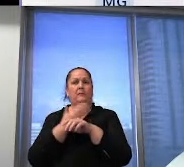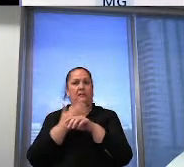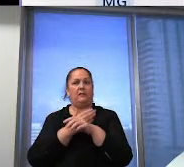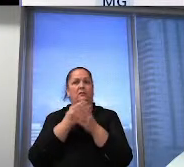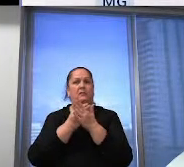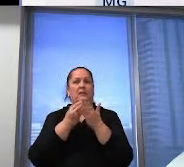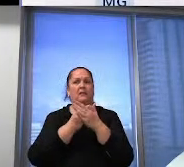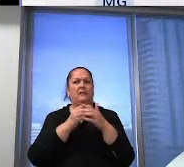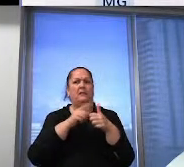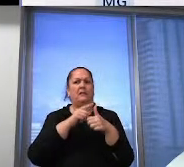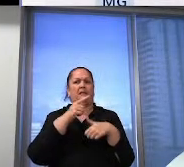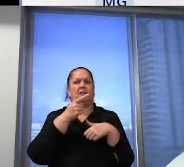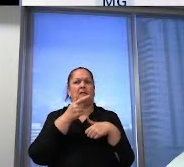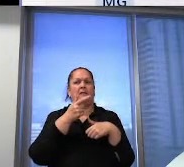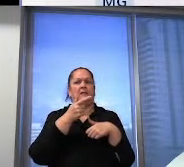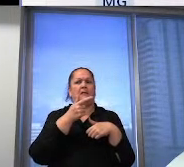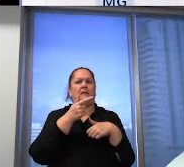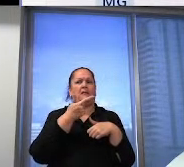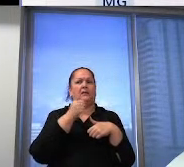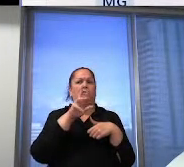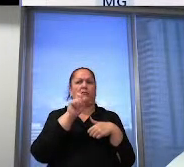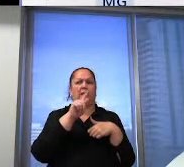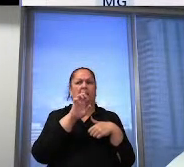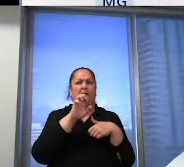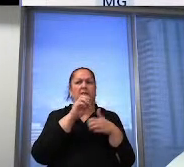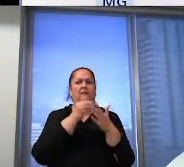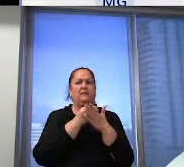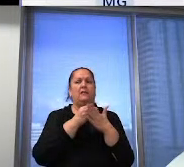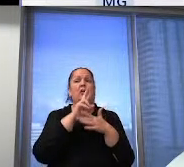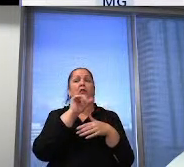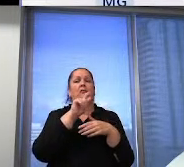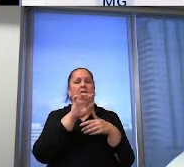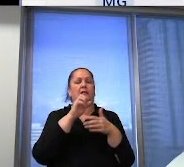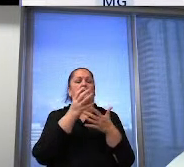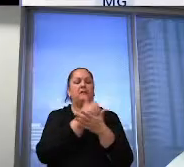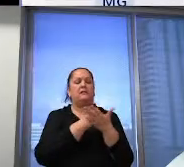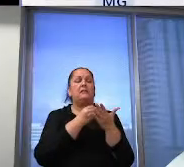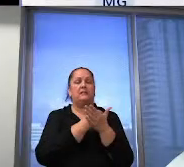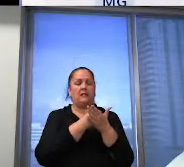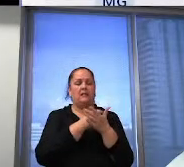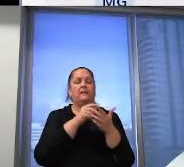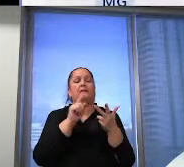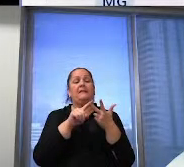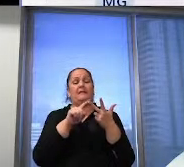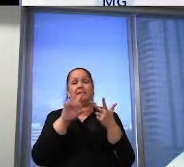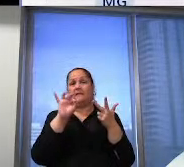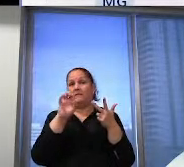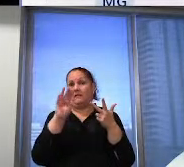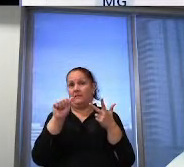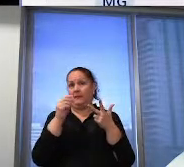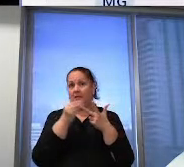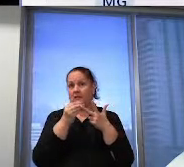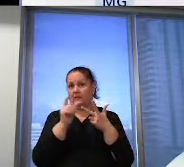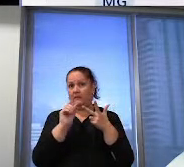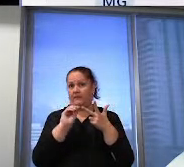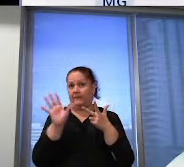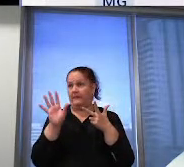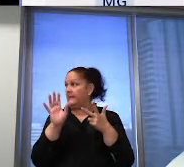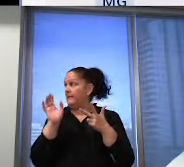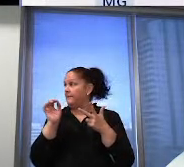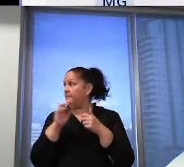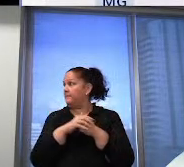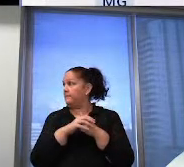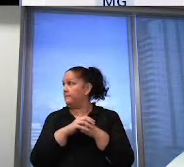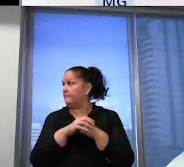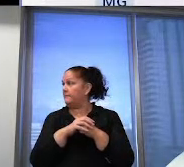are rate dollars, and the dollars associated with the reset from FEMA are FEMA dollars. Is that a fair distinction, or